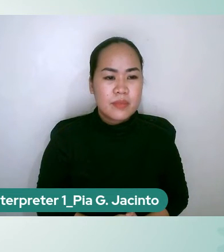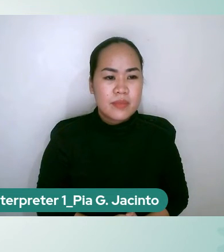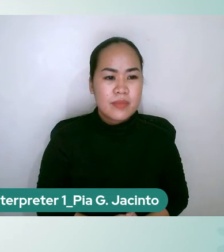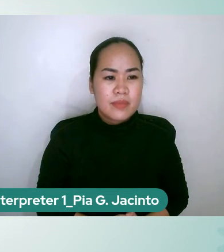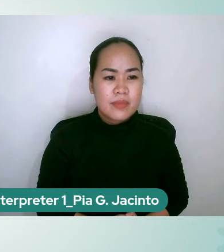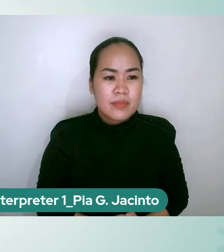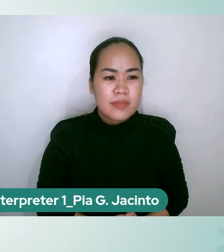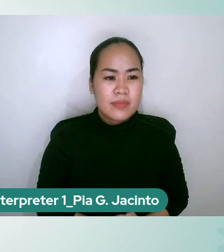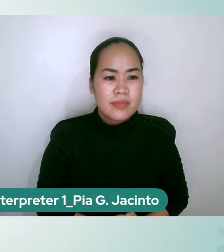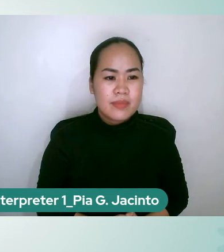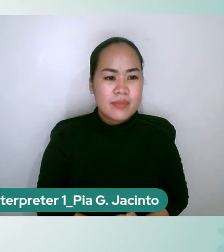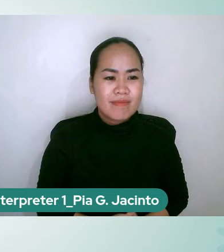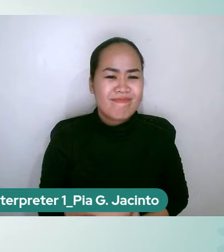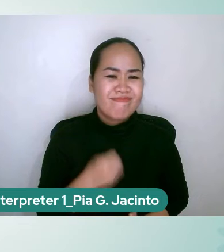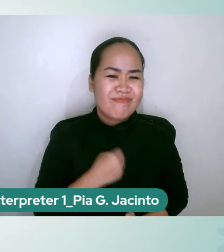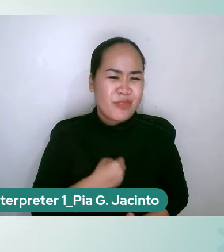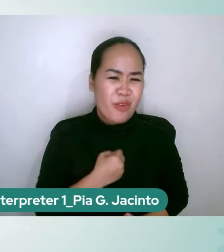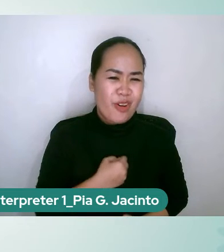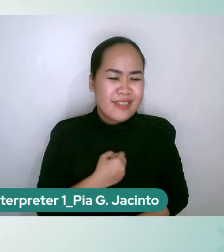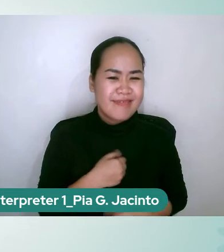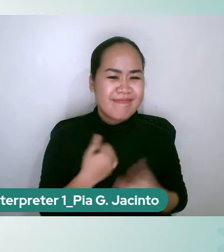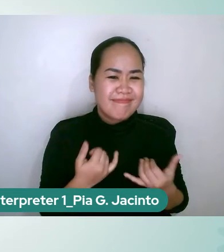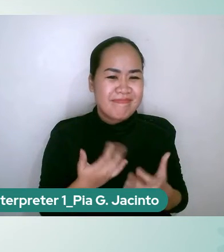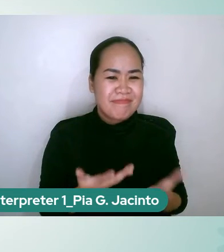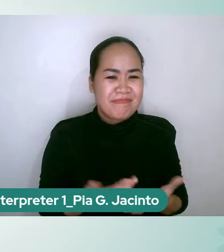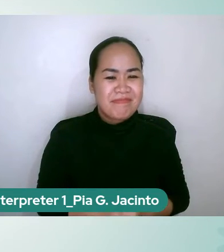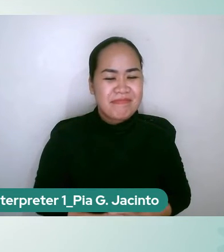I'm sorry about that.